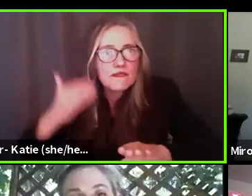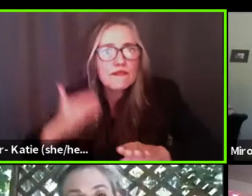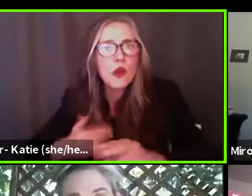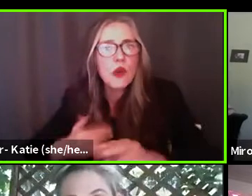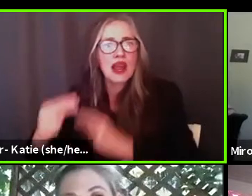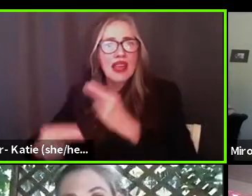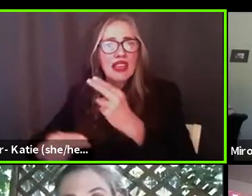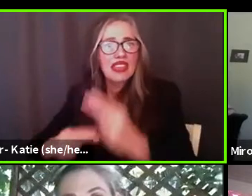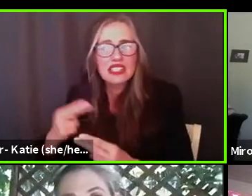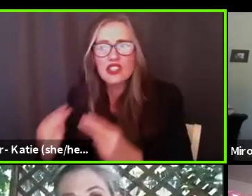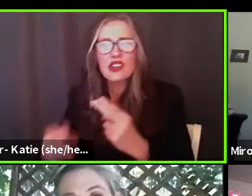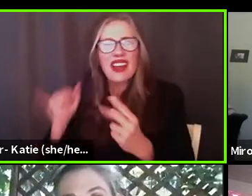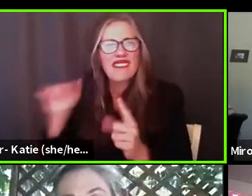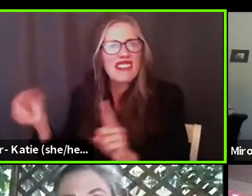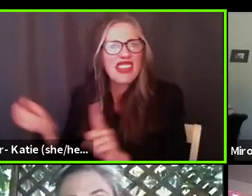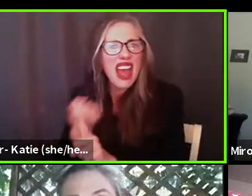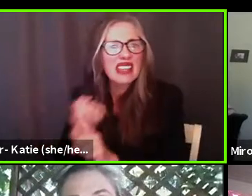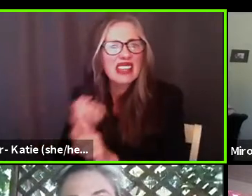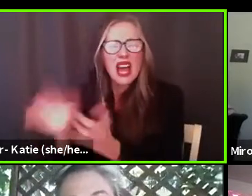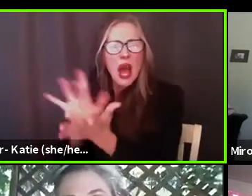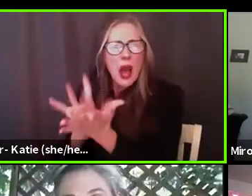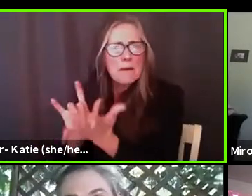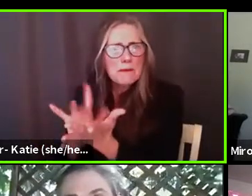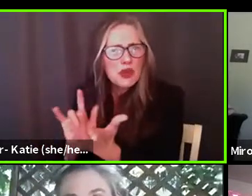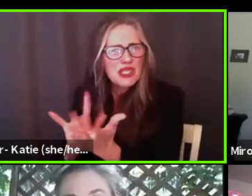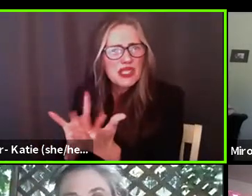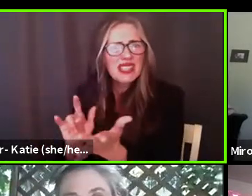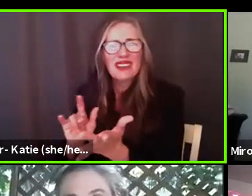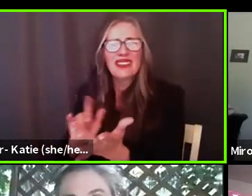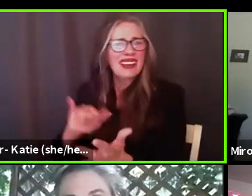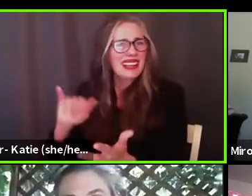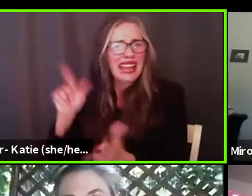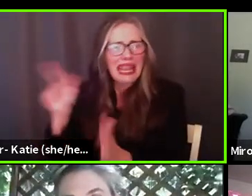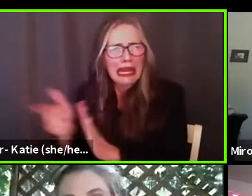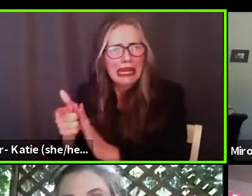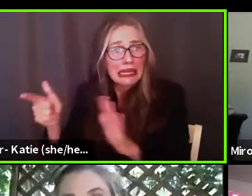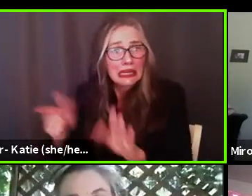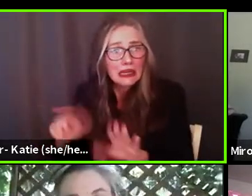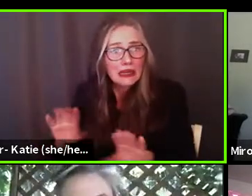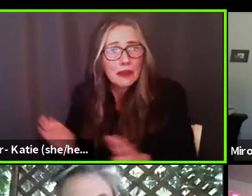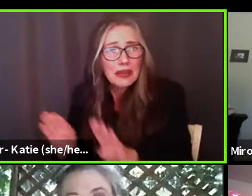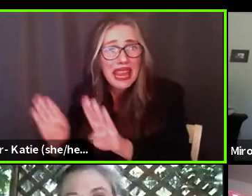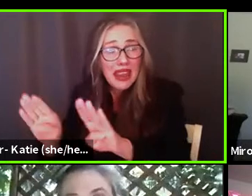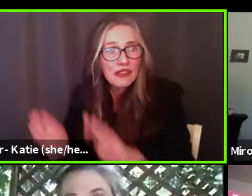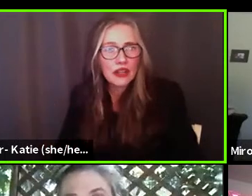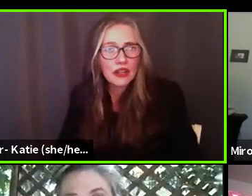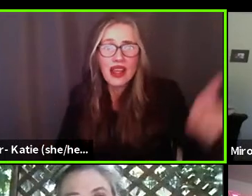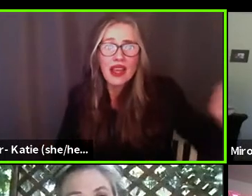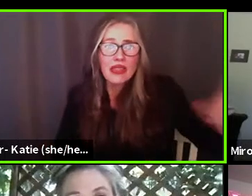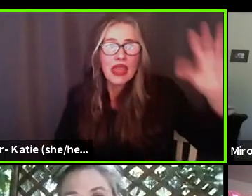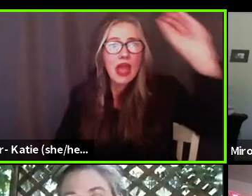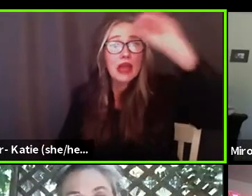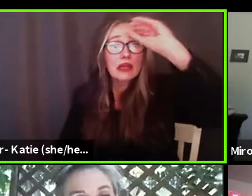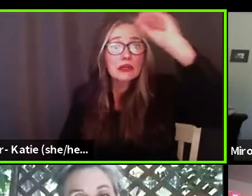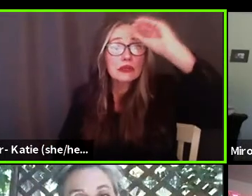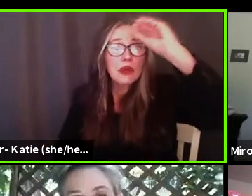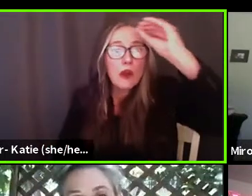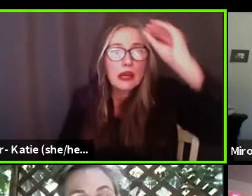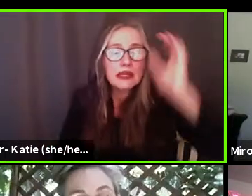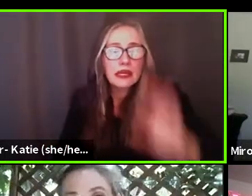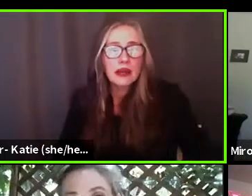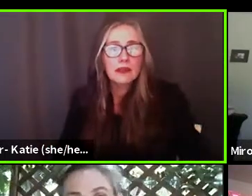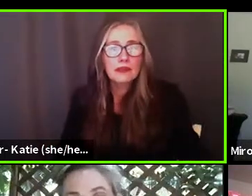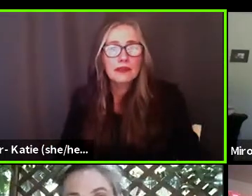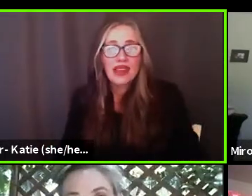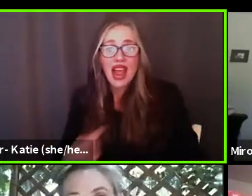awareness at all um and so i was on a you know q a with a group of a large group of residents and this came